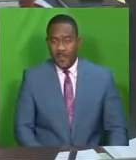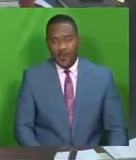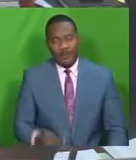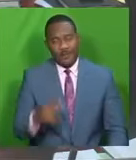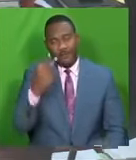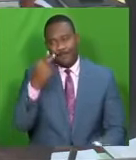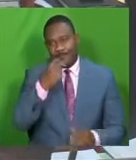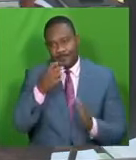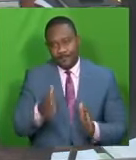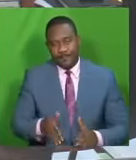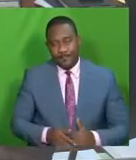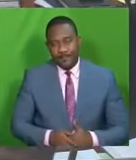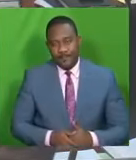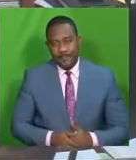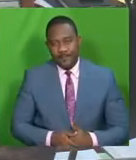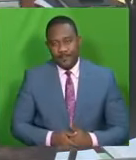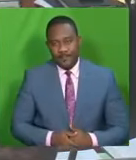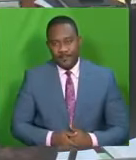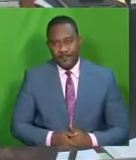Mr. Speaker,